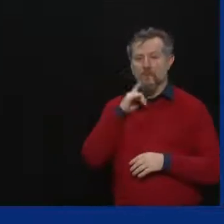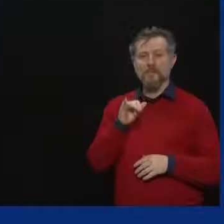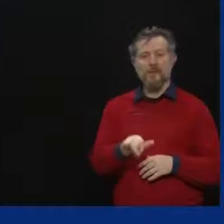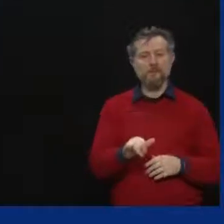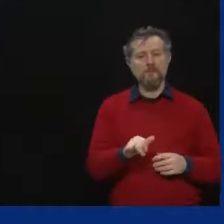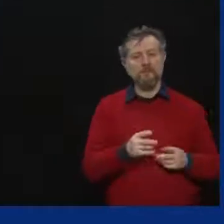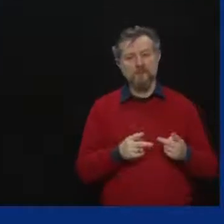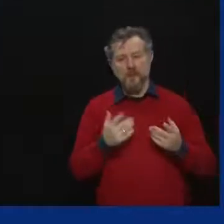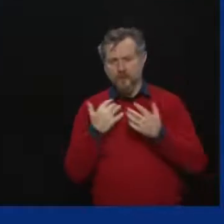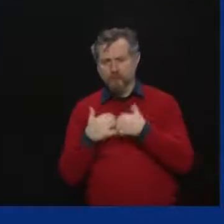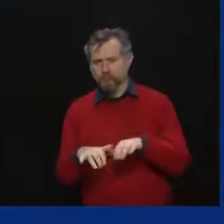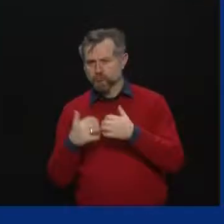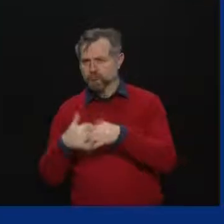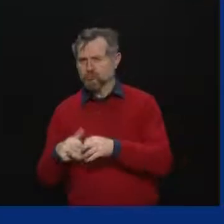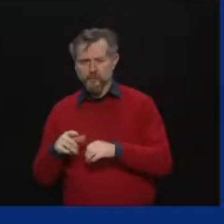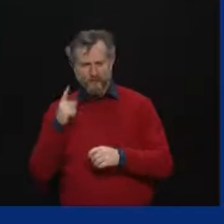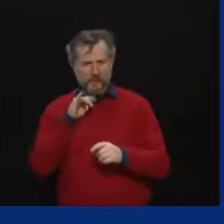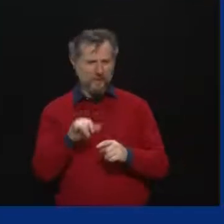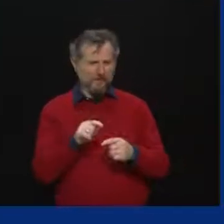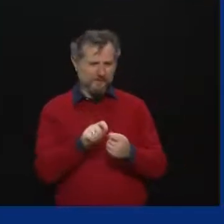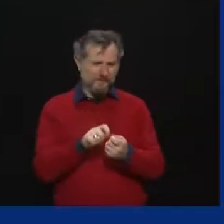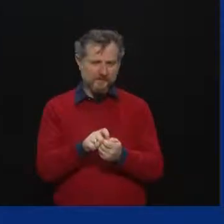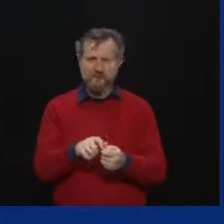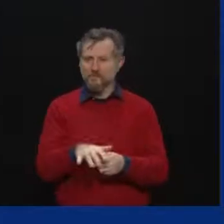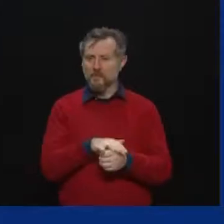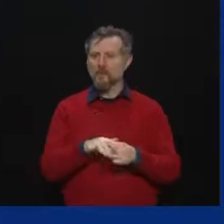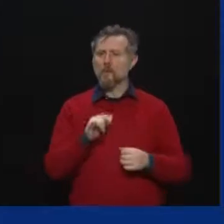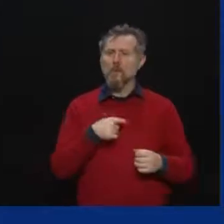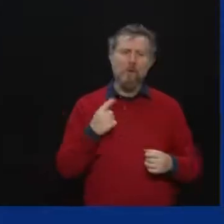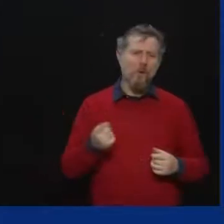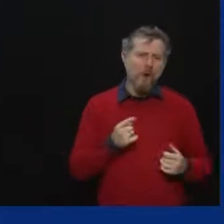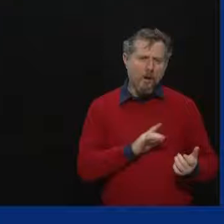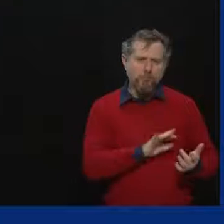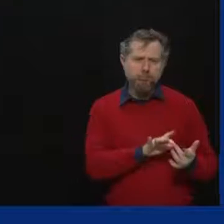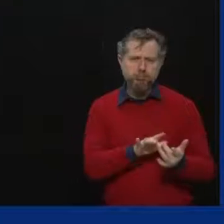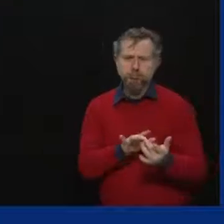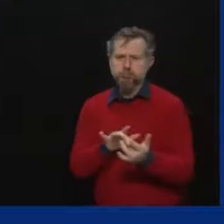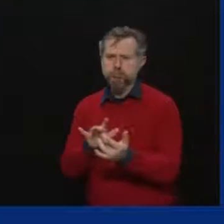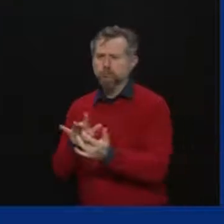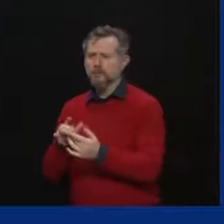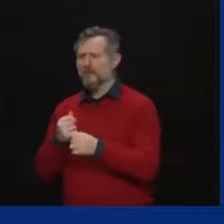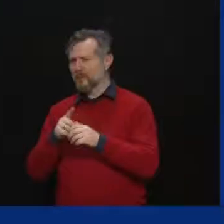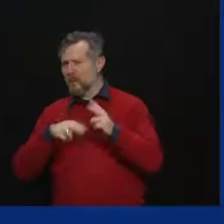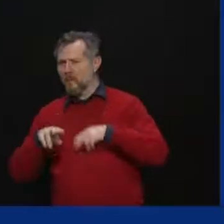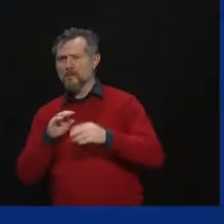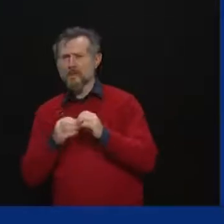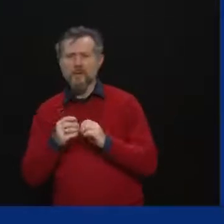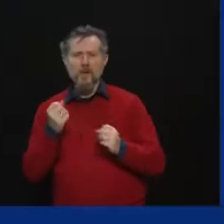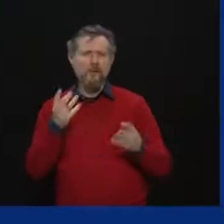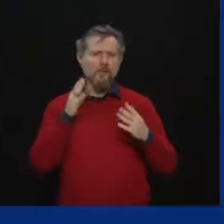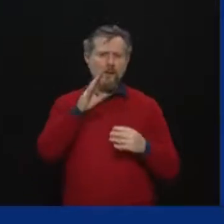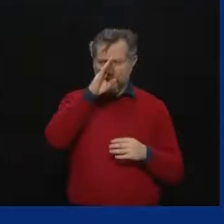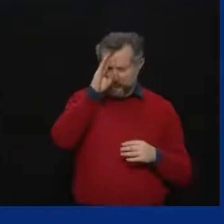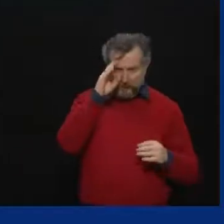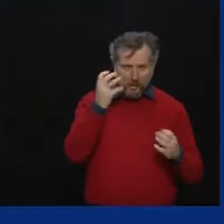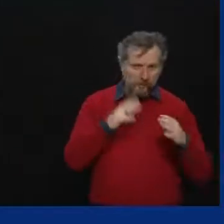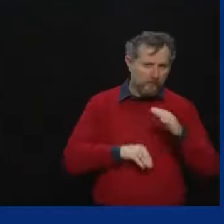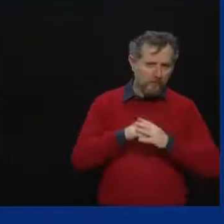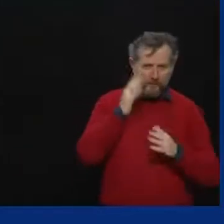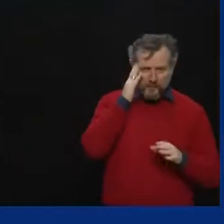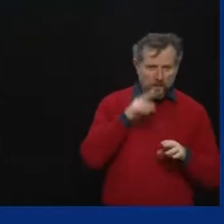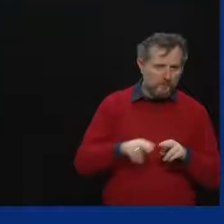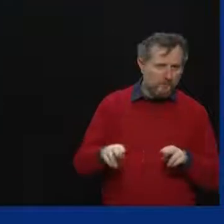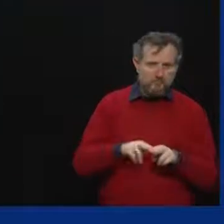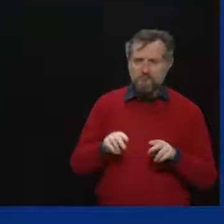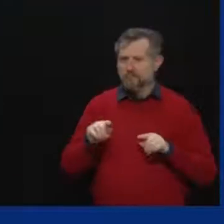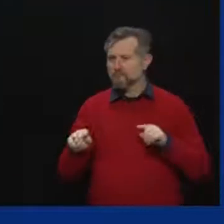hard against this, and in constant communication, but monitoring the numbers to see what their capacity is. So as you know, we